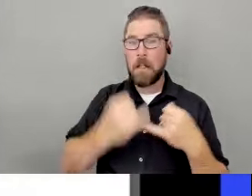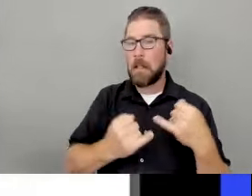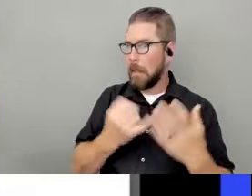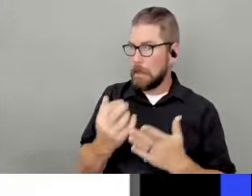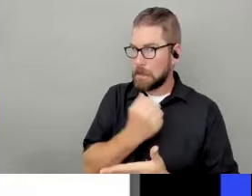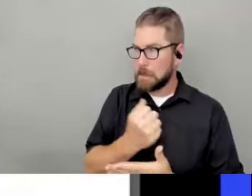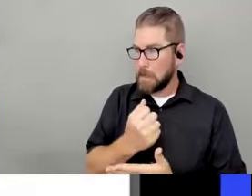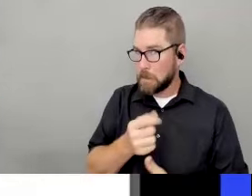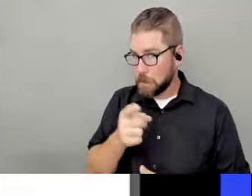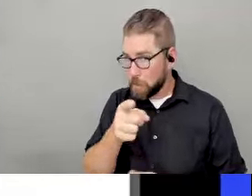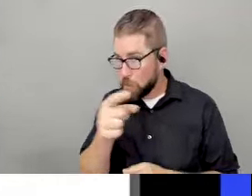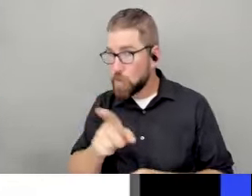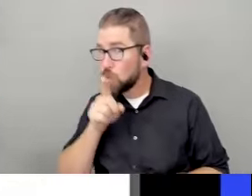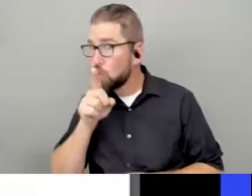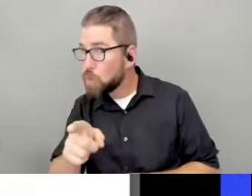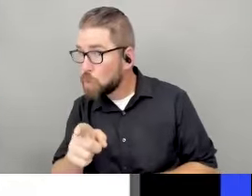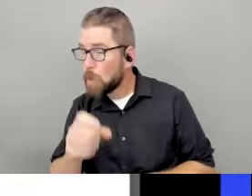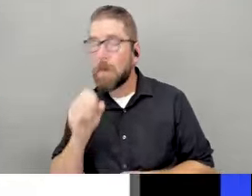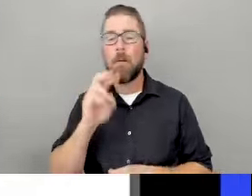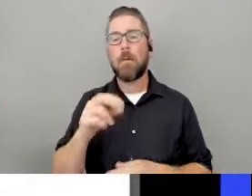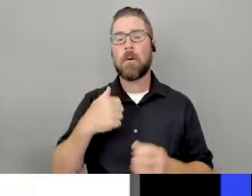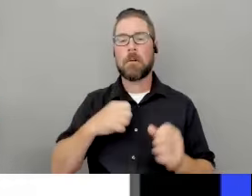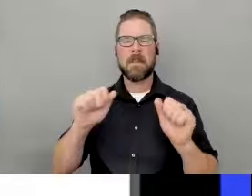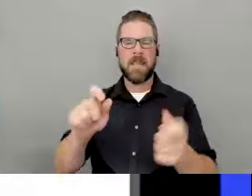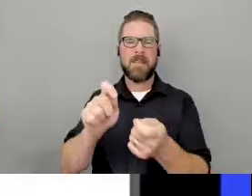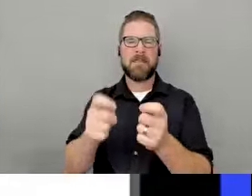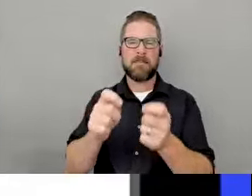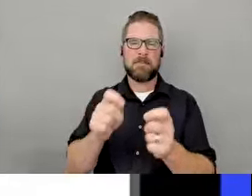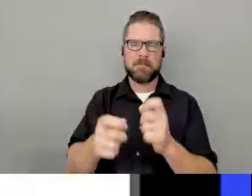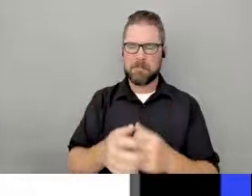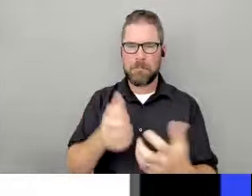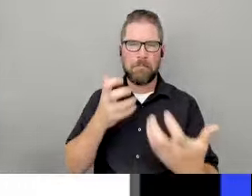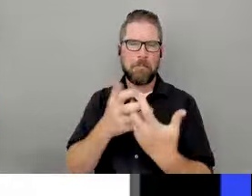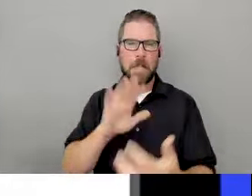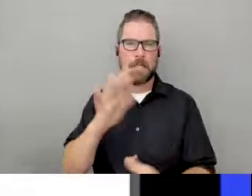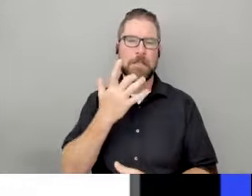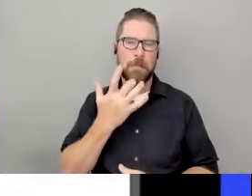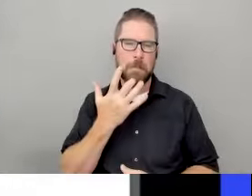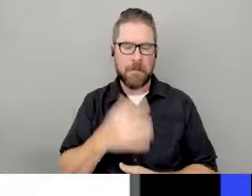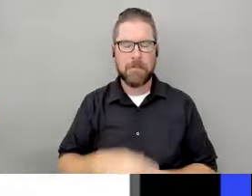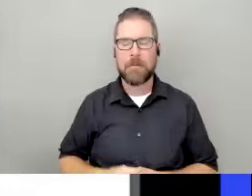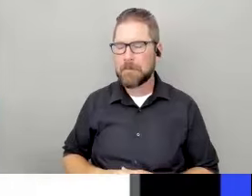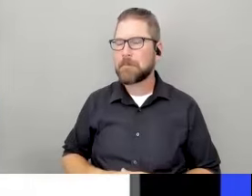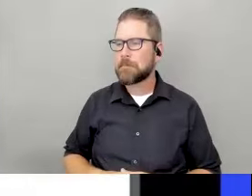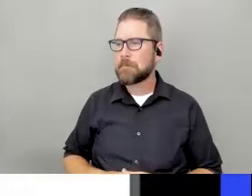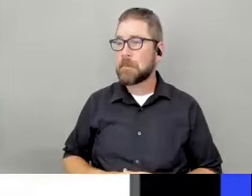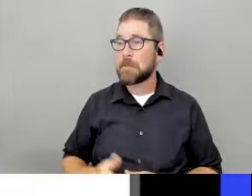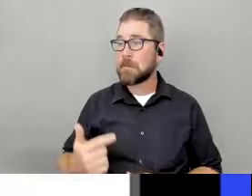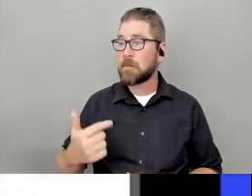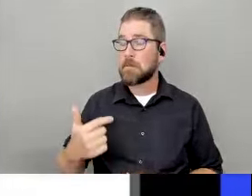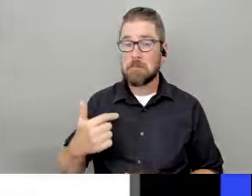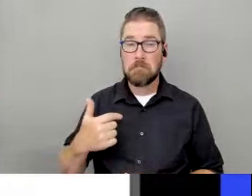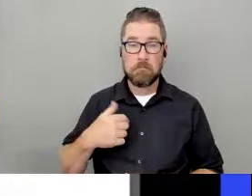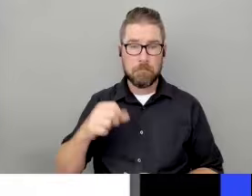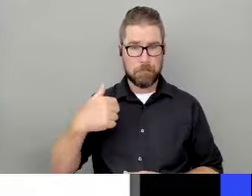Right? Or you can customize, gives you other features, but not for this presentation today. So I'm choosing done. So